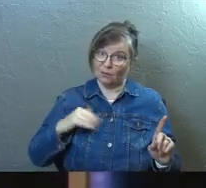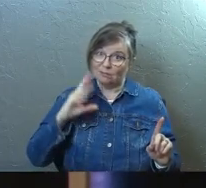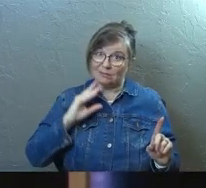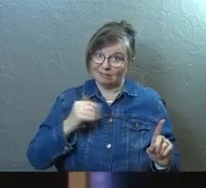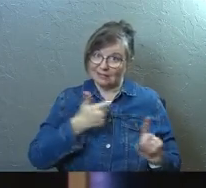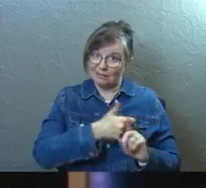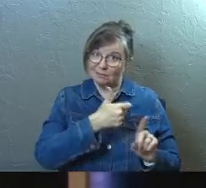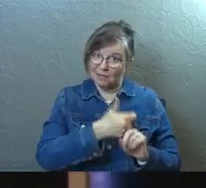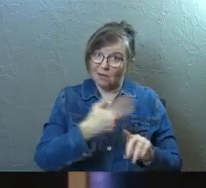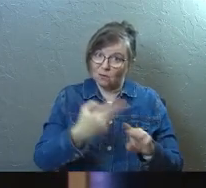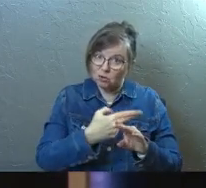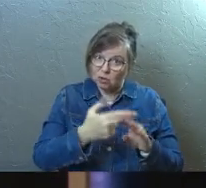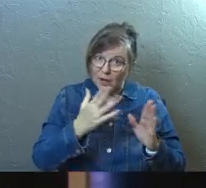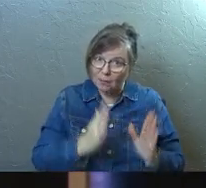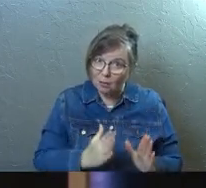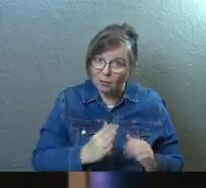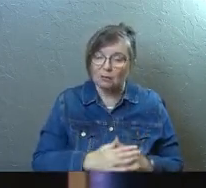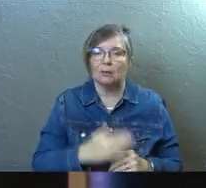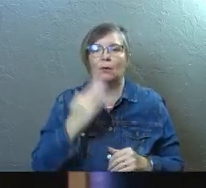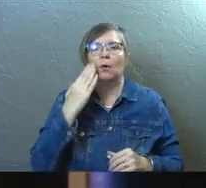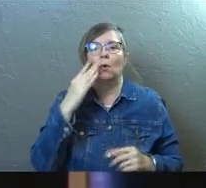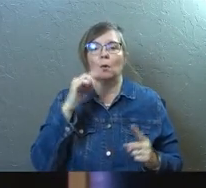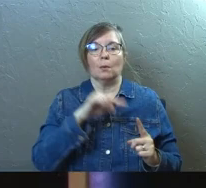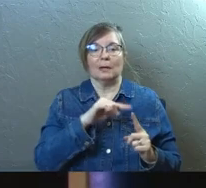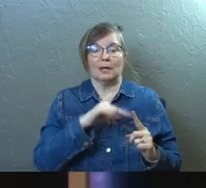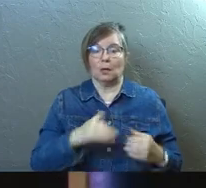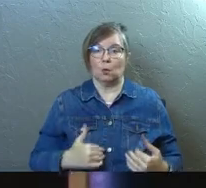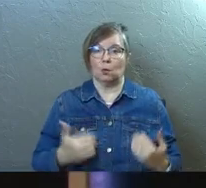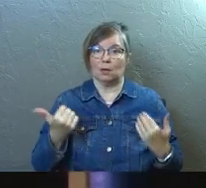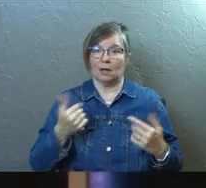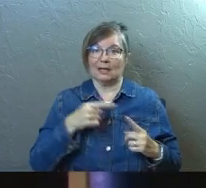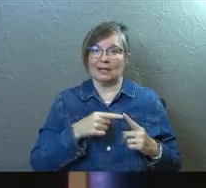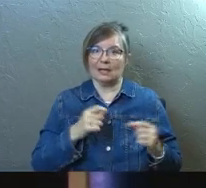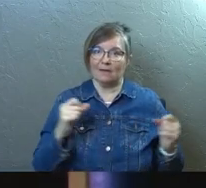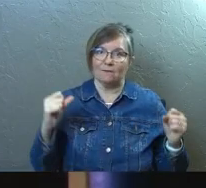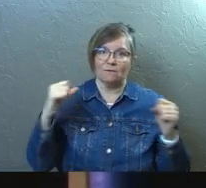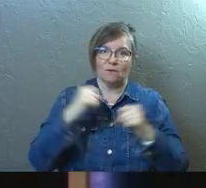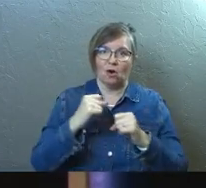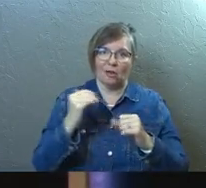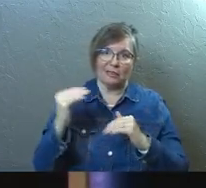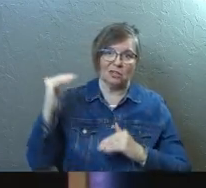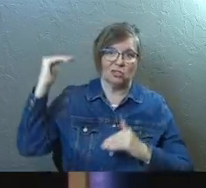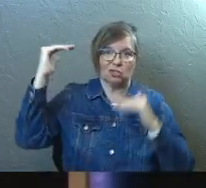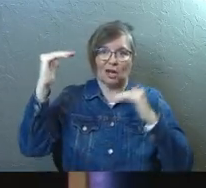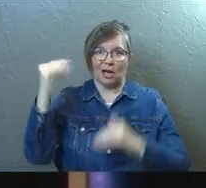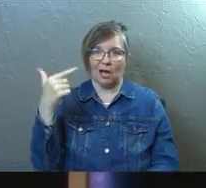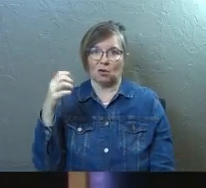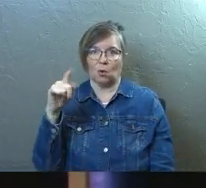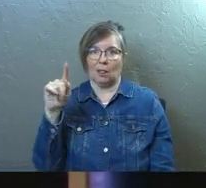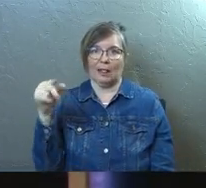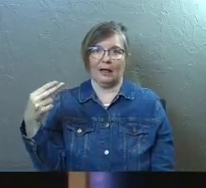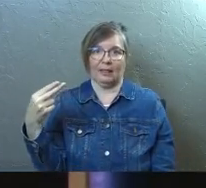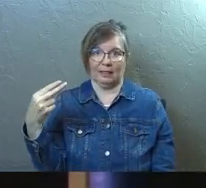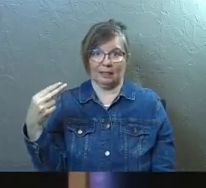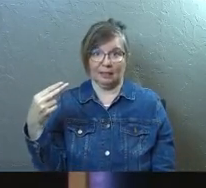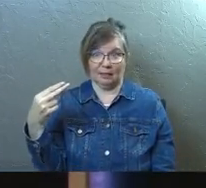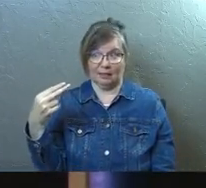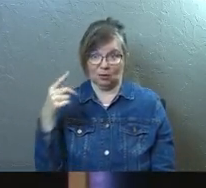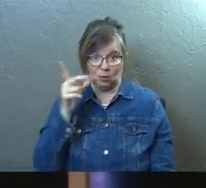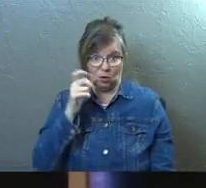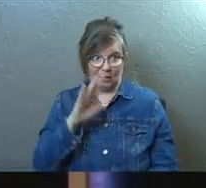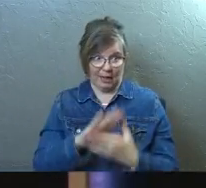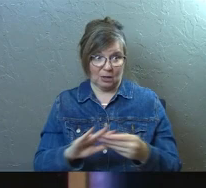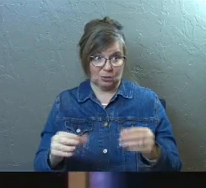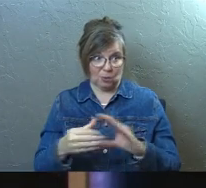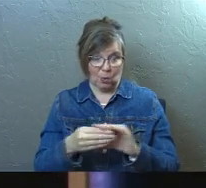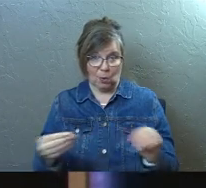shepherd. Some of you guys also know that when he was younger, he fought against the giant Goliath. You ever hear that